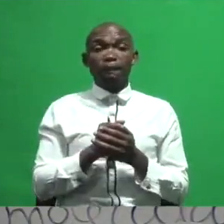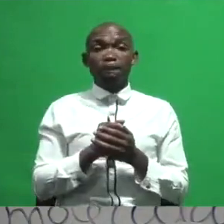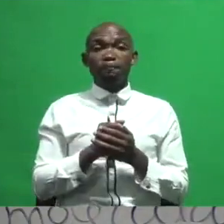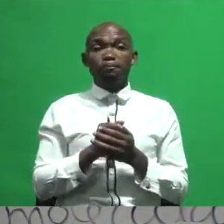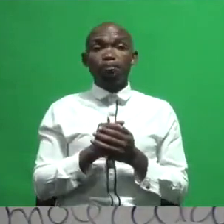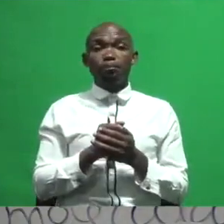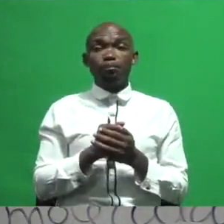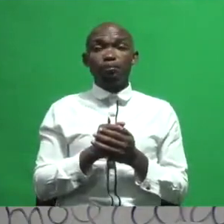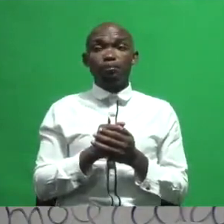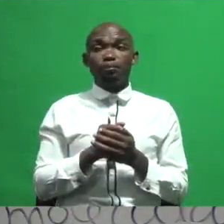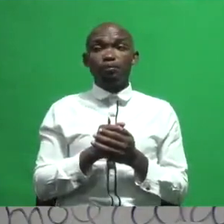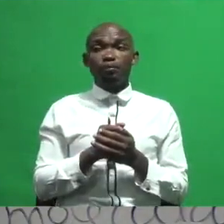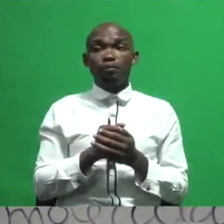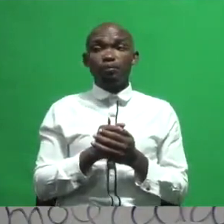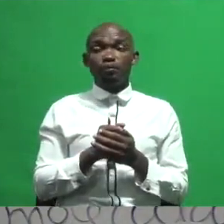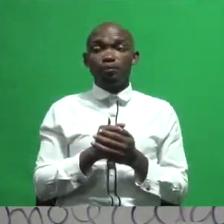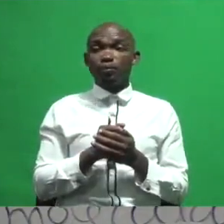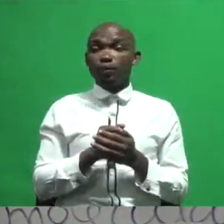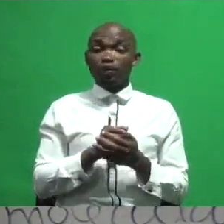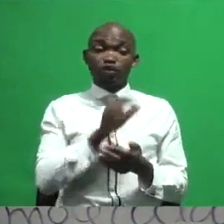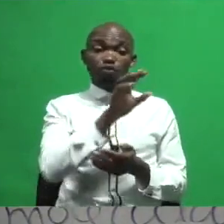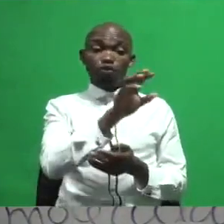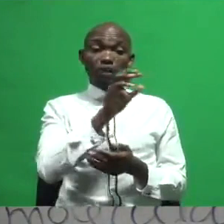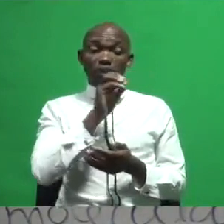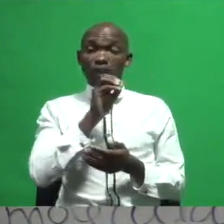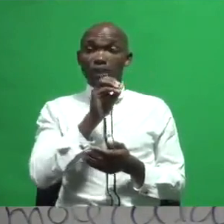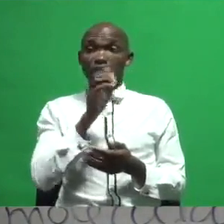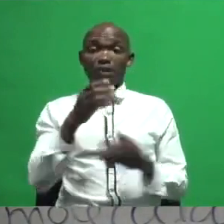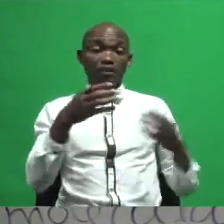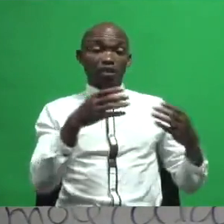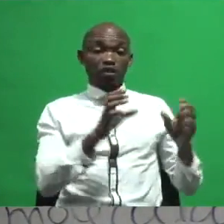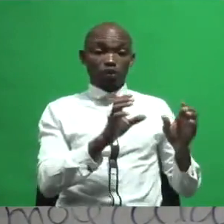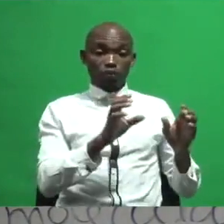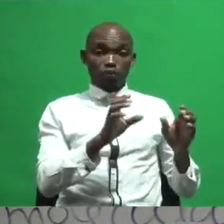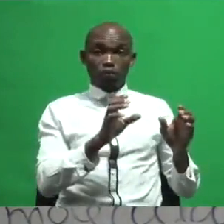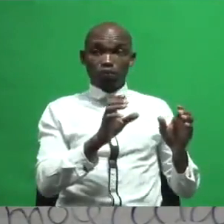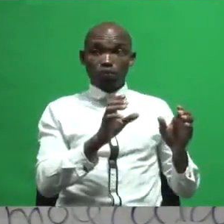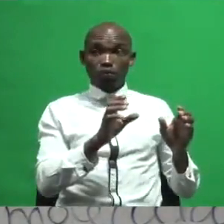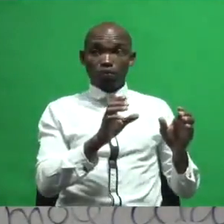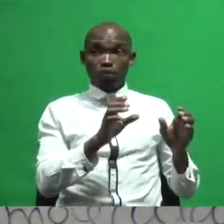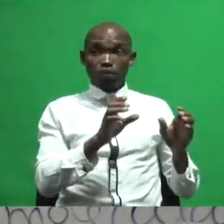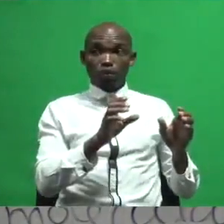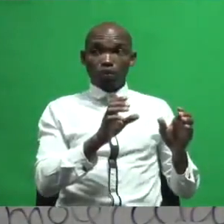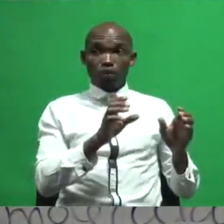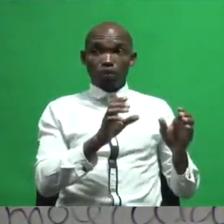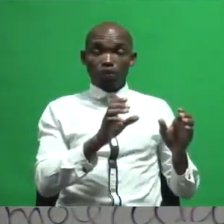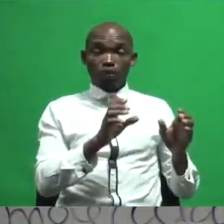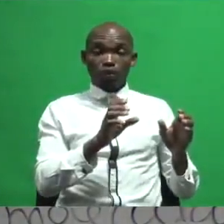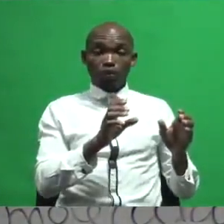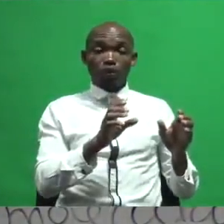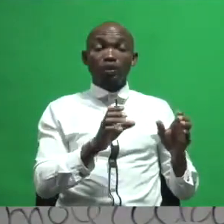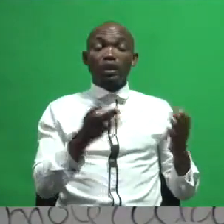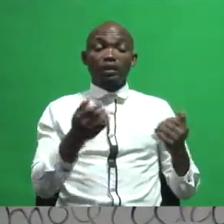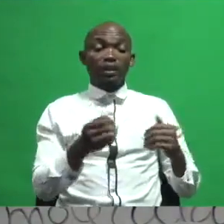There was a hydrogen here. So we detach this group, we detach this